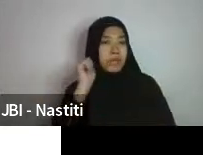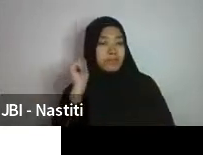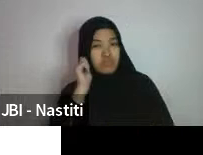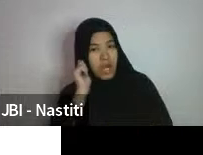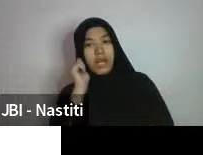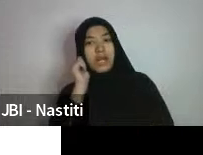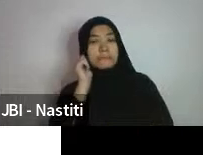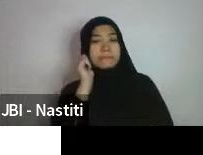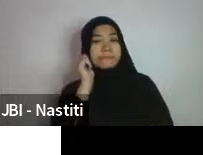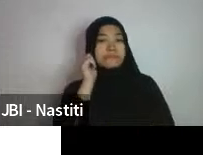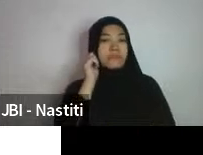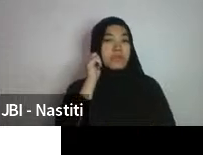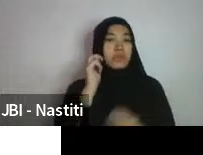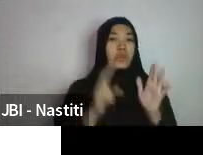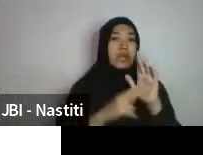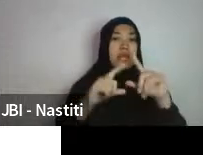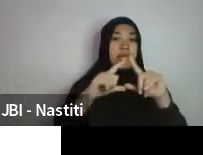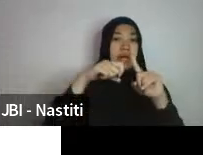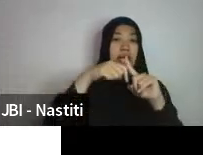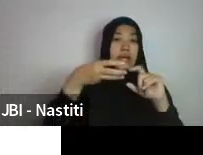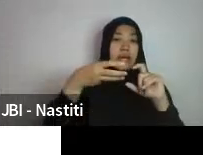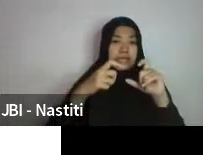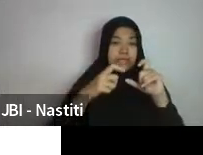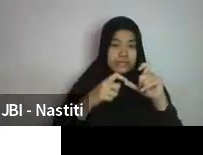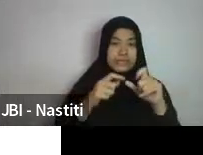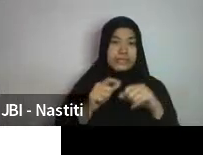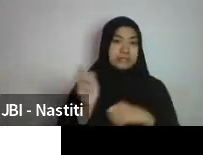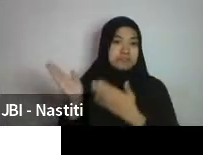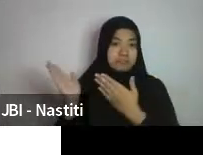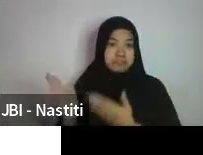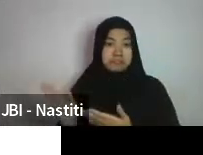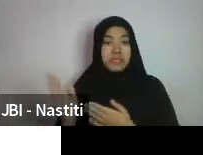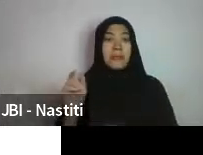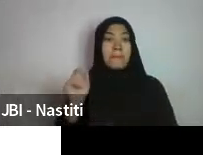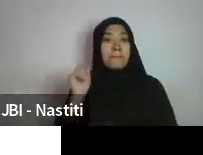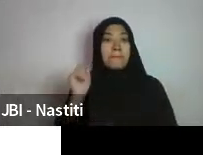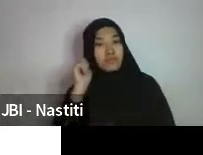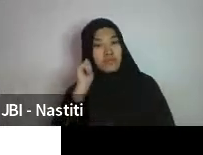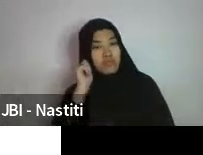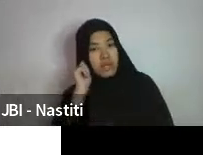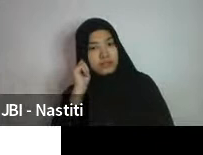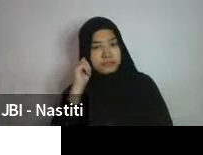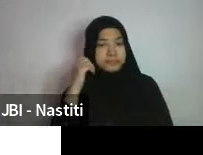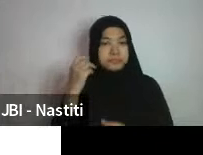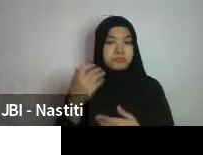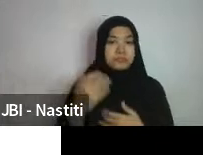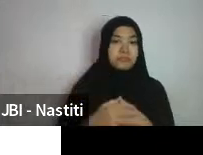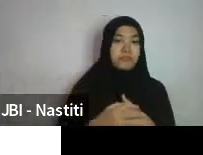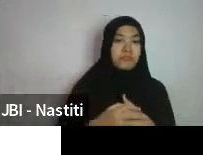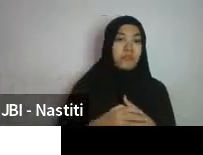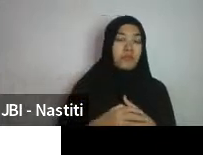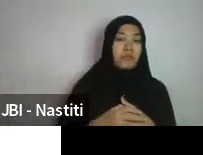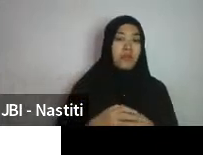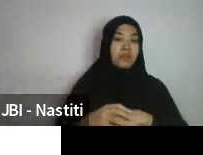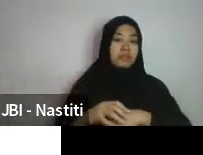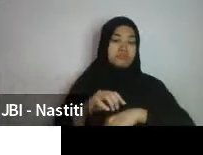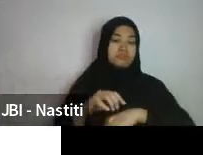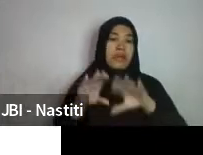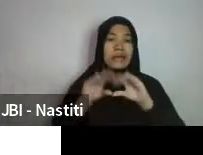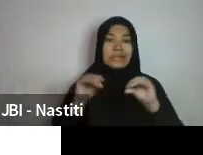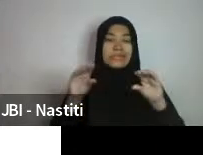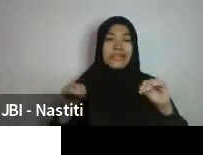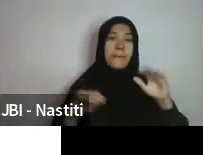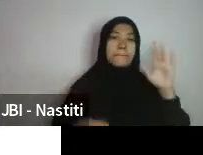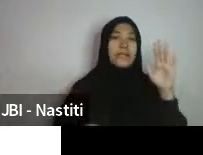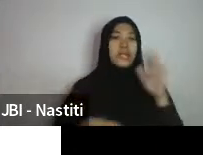were employed full-time. The majority were in a clinical role and working with adult clients. We had a nice balance